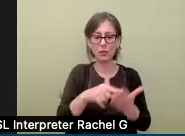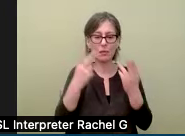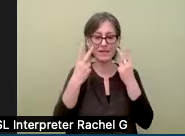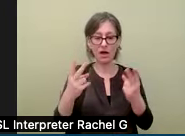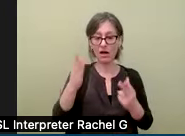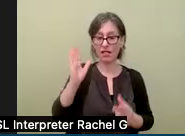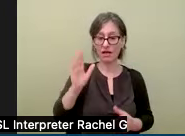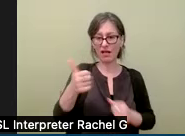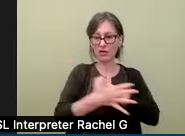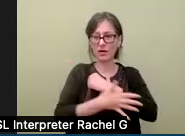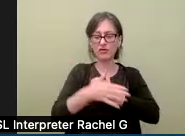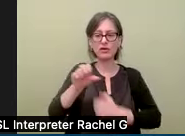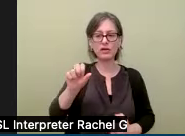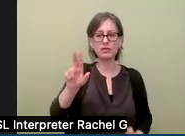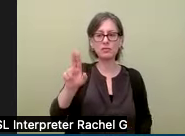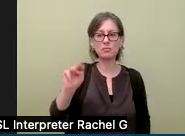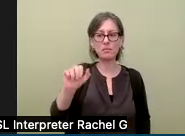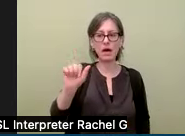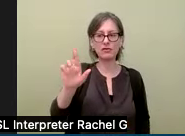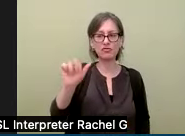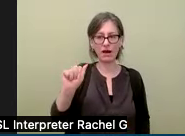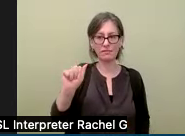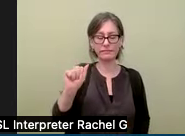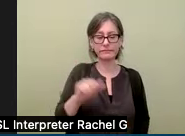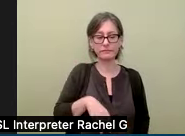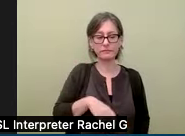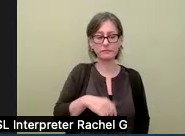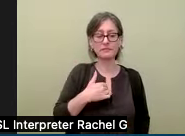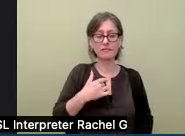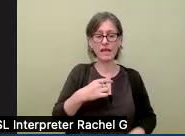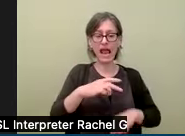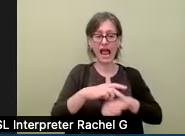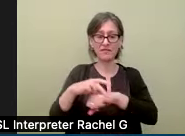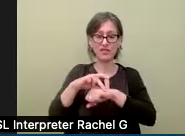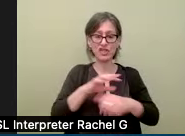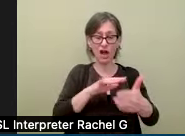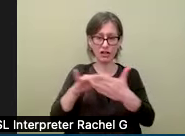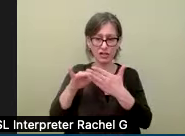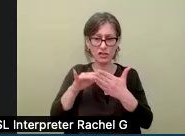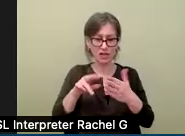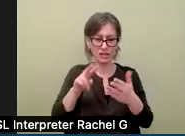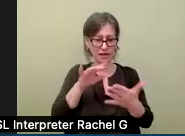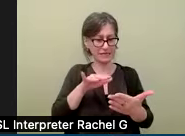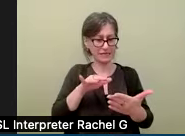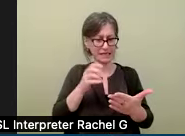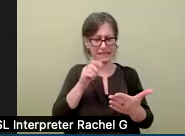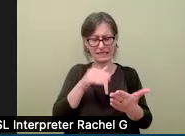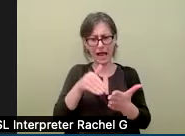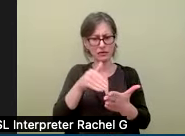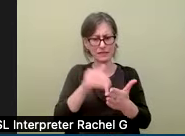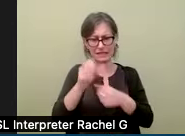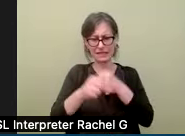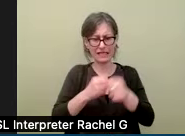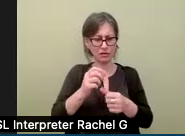Sumatra. And so, there's geologists like myself that have studied this going back thousands of years and tried to get